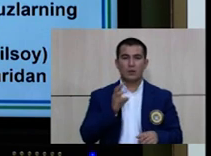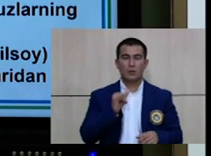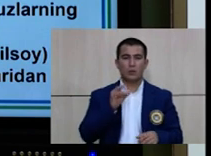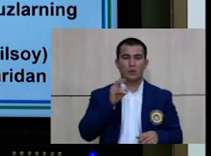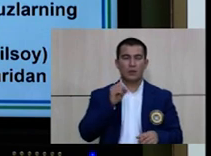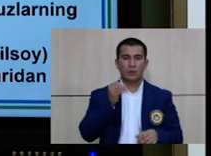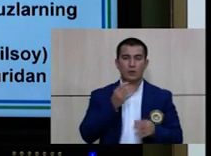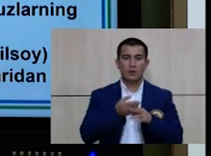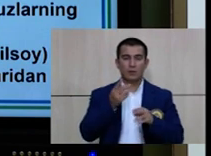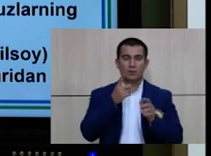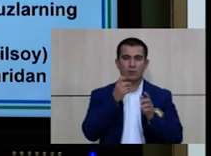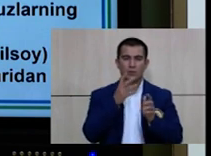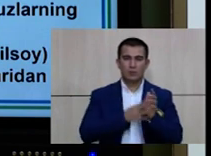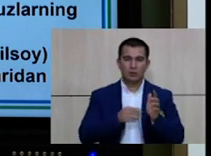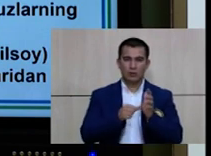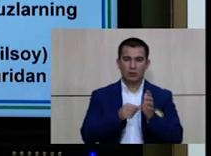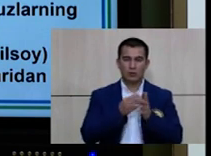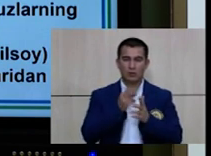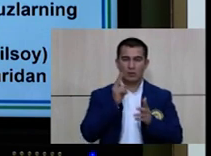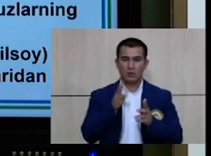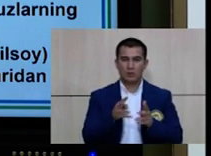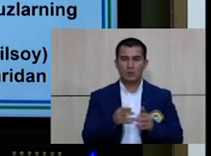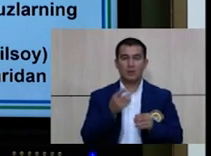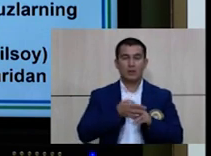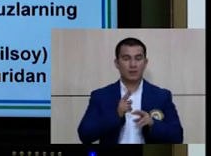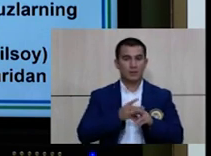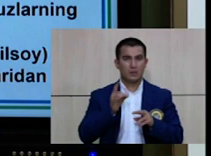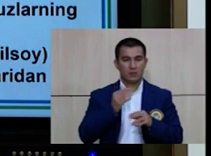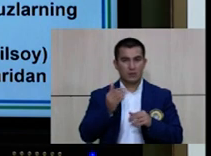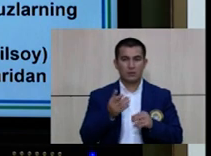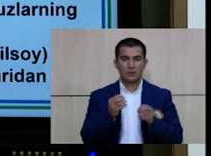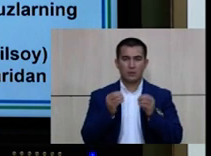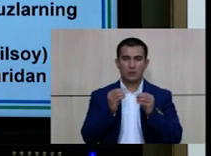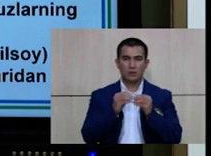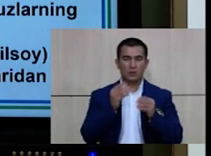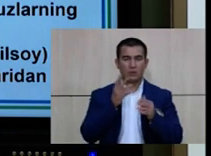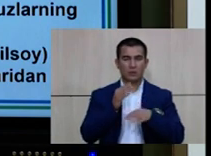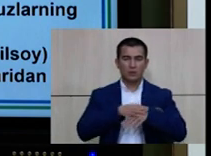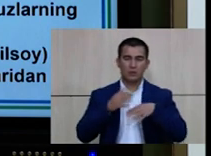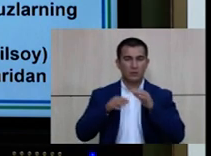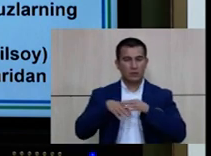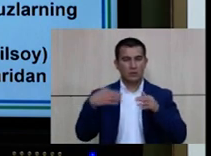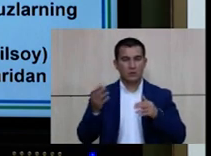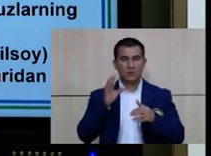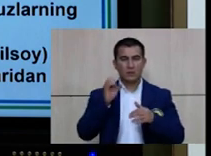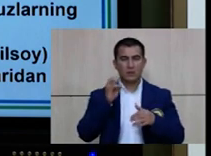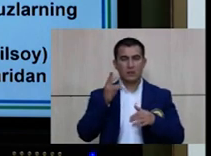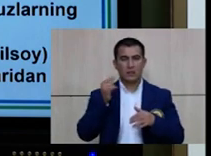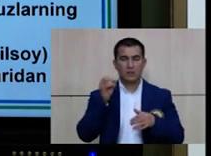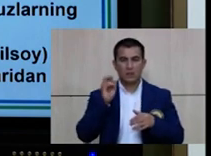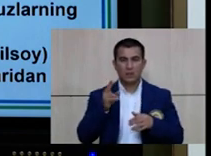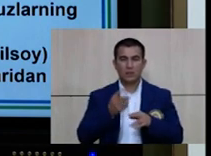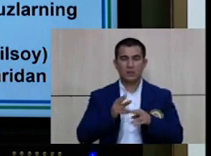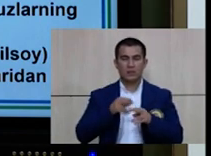daryogacha 196 kilometr. Shu masofada o'ng tomondan Sangardak va Xo'ja